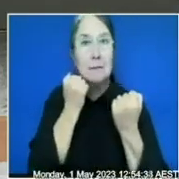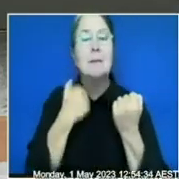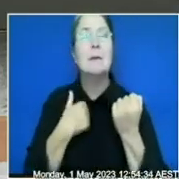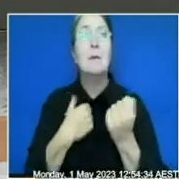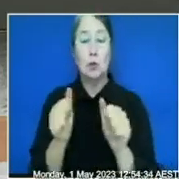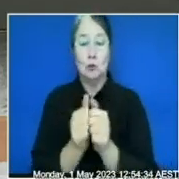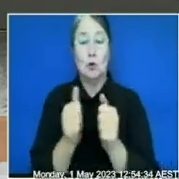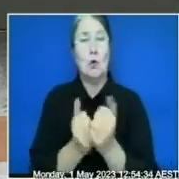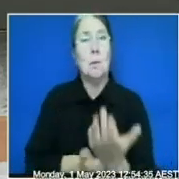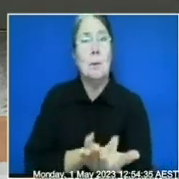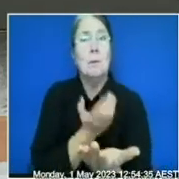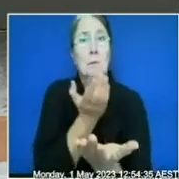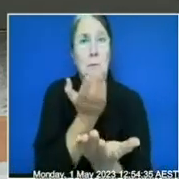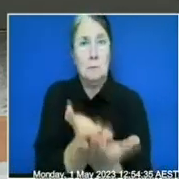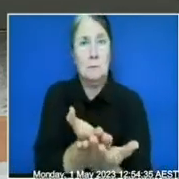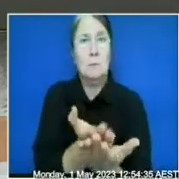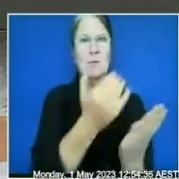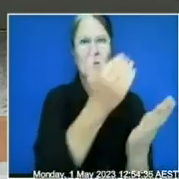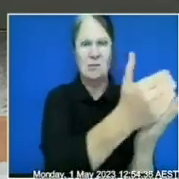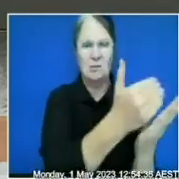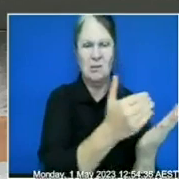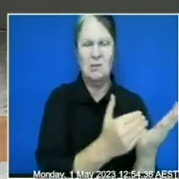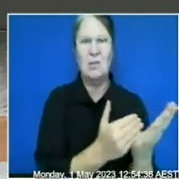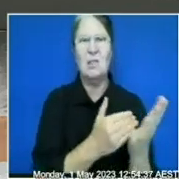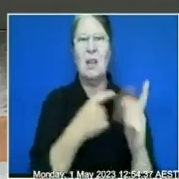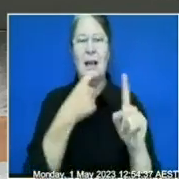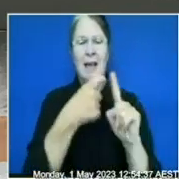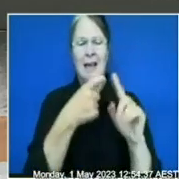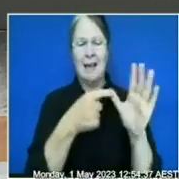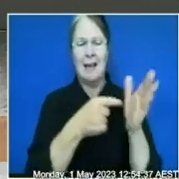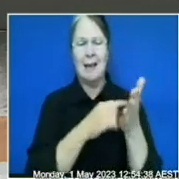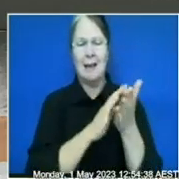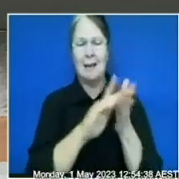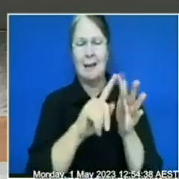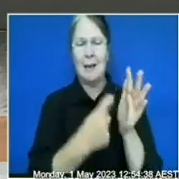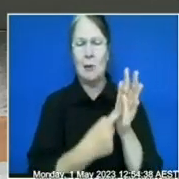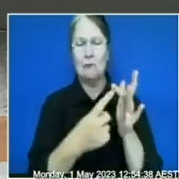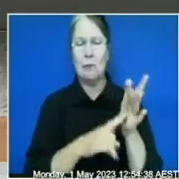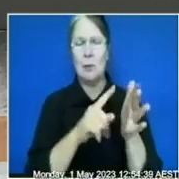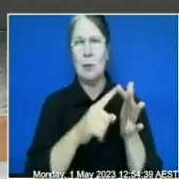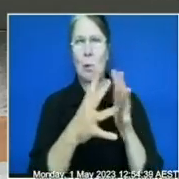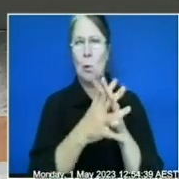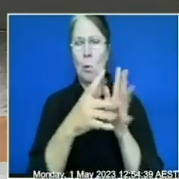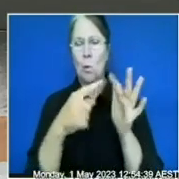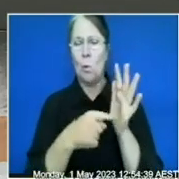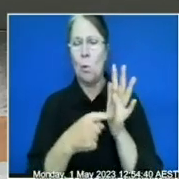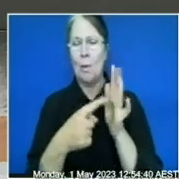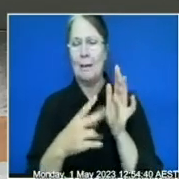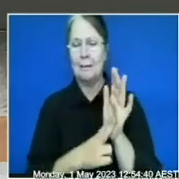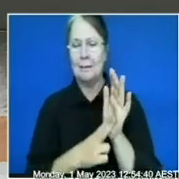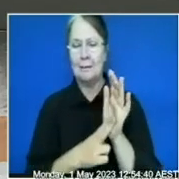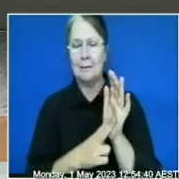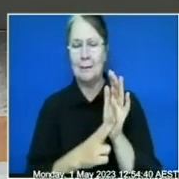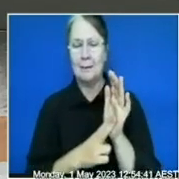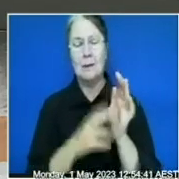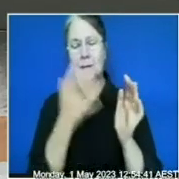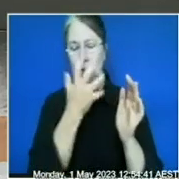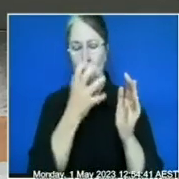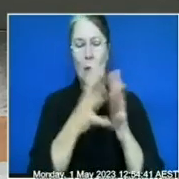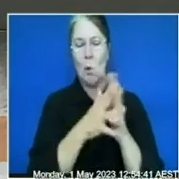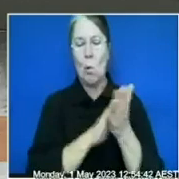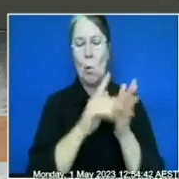Firstly, Exhibit 2.1.1, the Department of Health statement dated the 21st of March